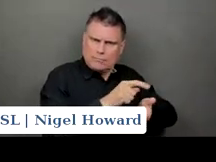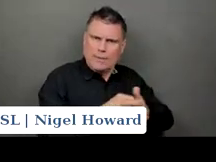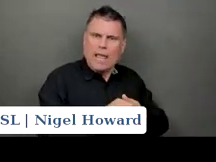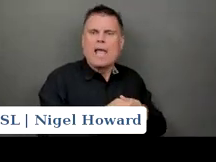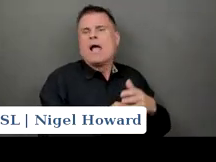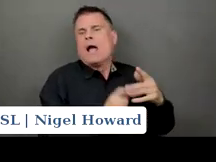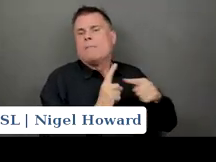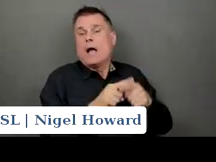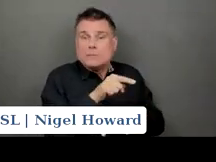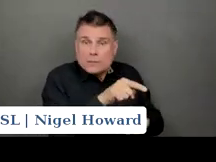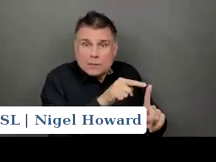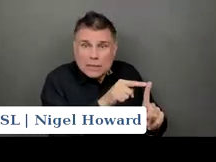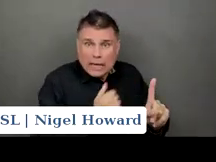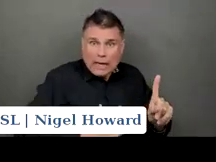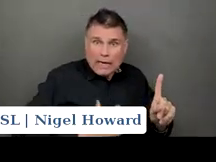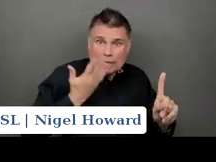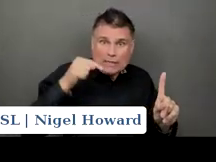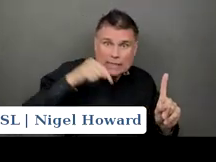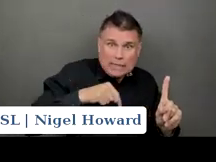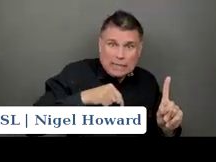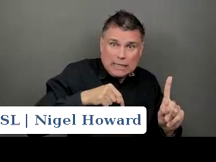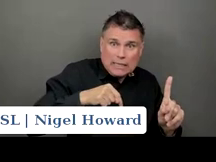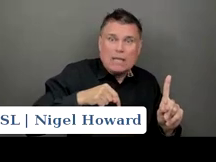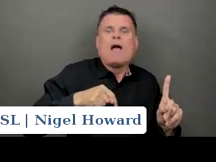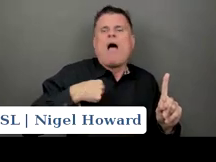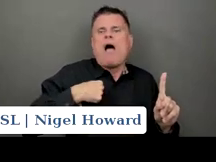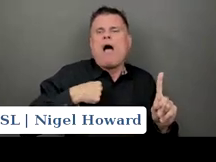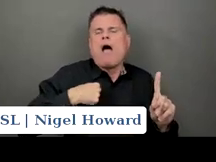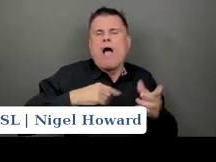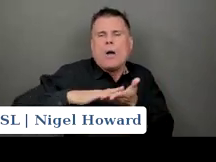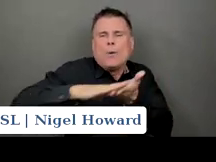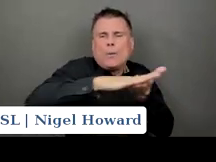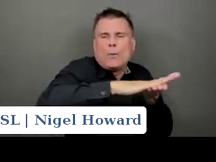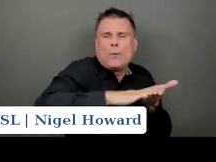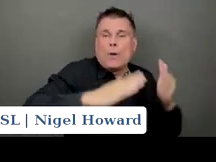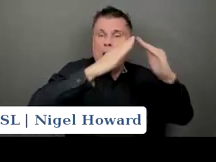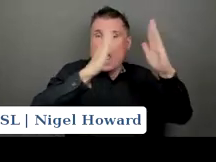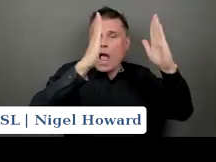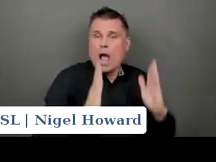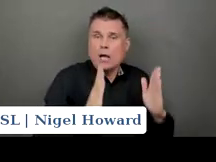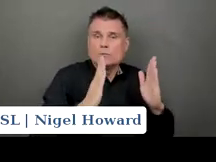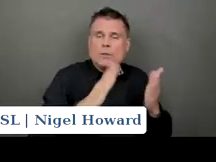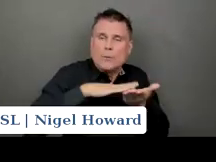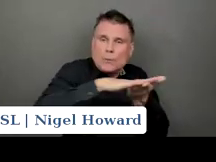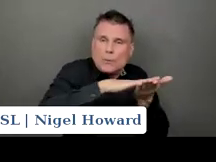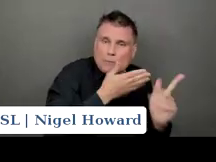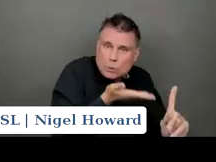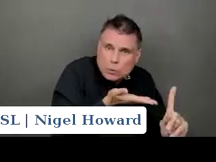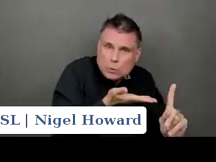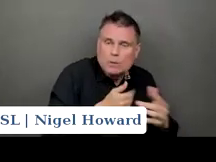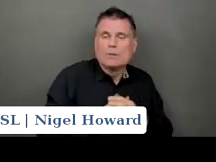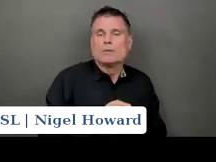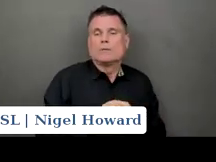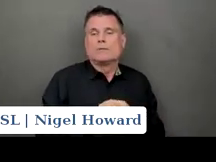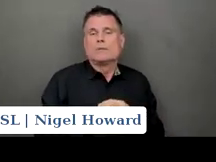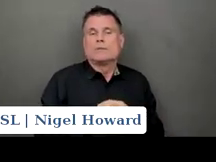and domestic work. When we speak of support specifically, for those who may be less familiar, support tends to refer